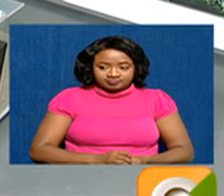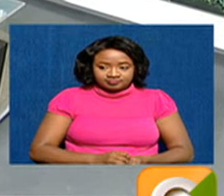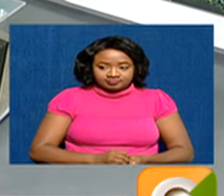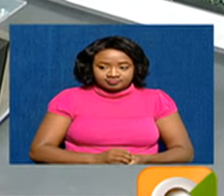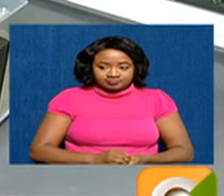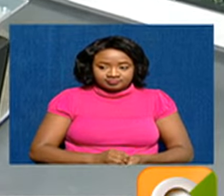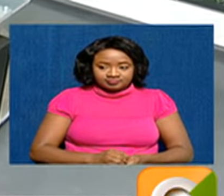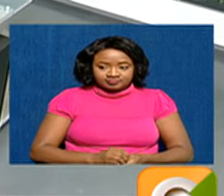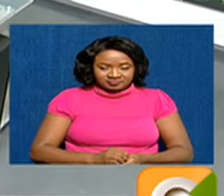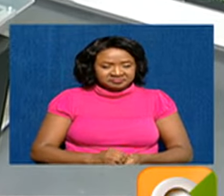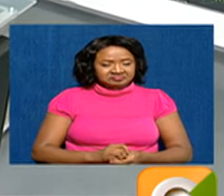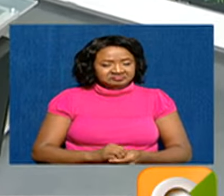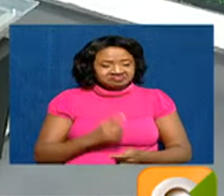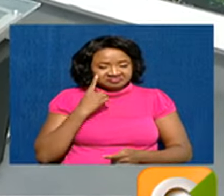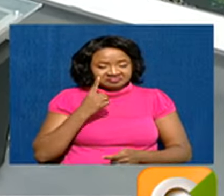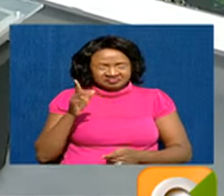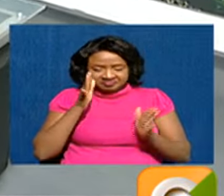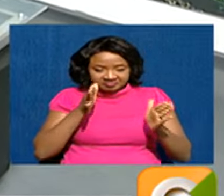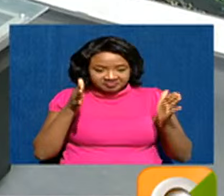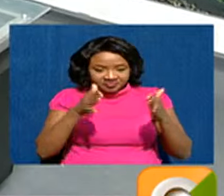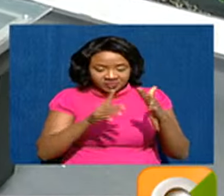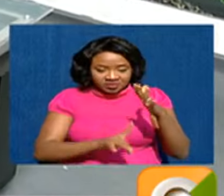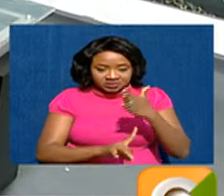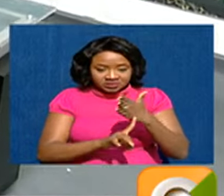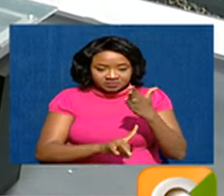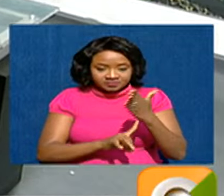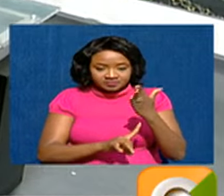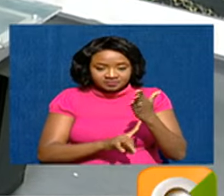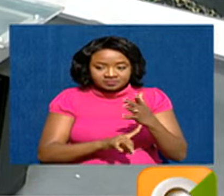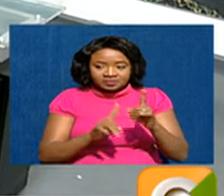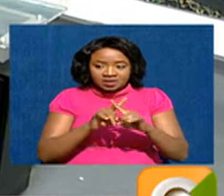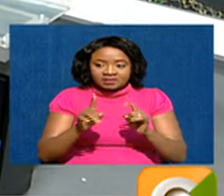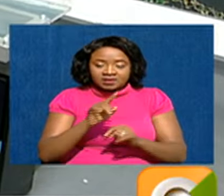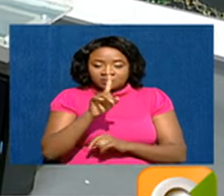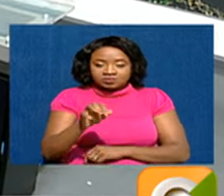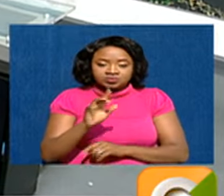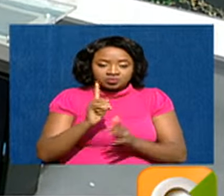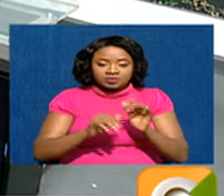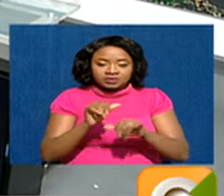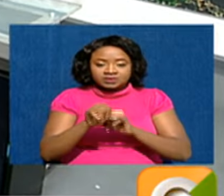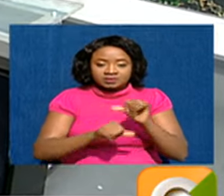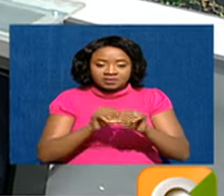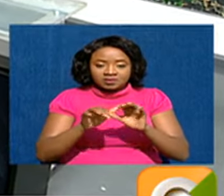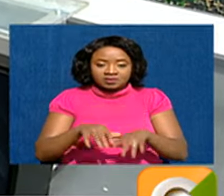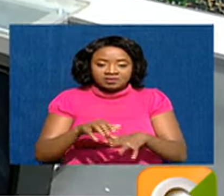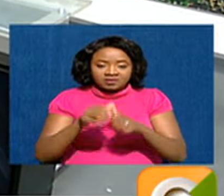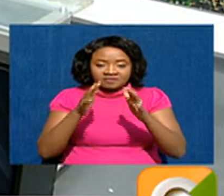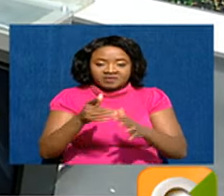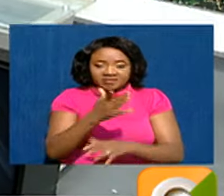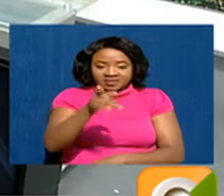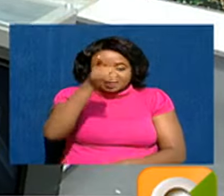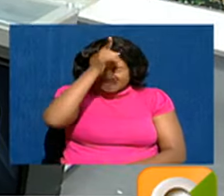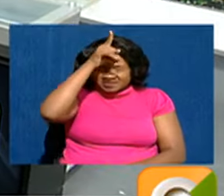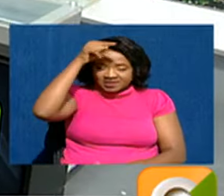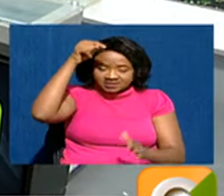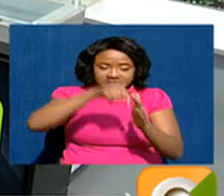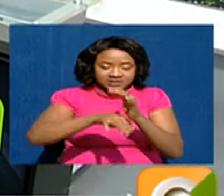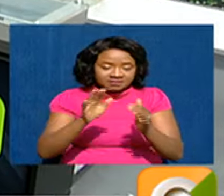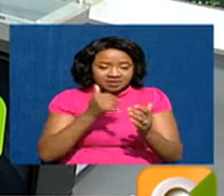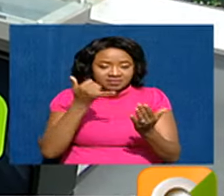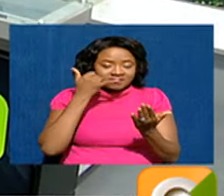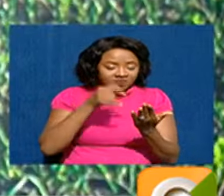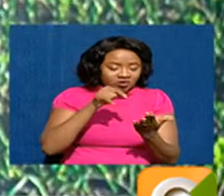it's very technology-driven, right? What about farmers deep in Mashinani who may not have a smartphone, have a Mulika